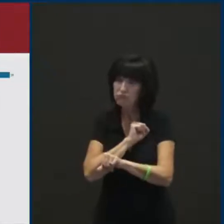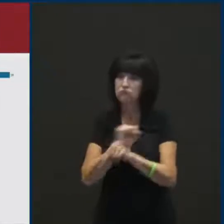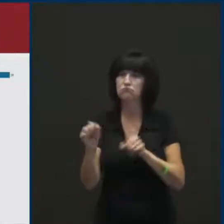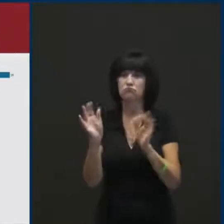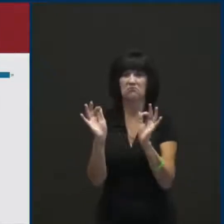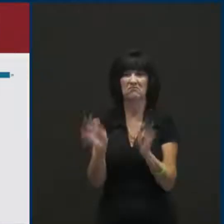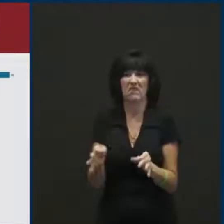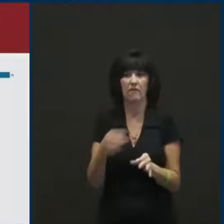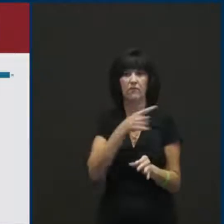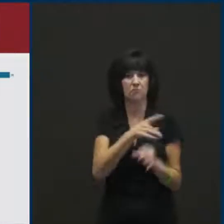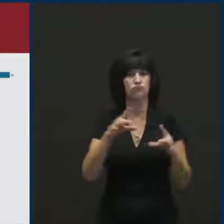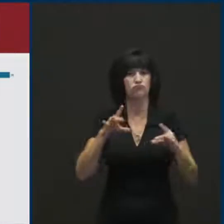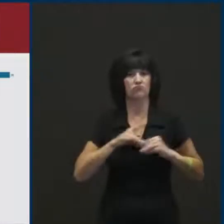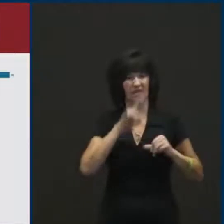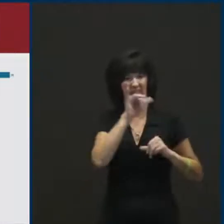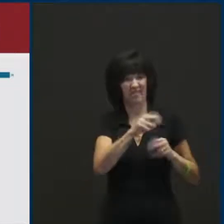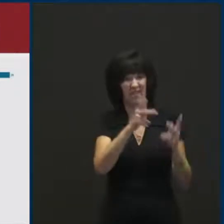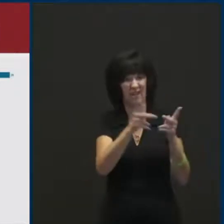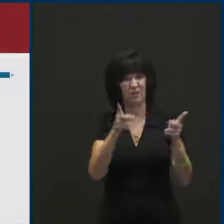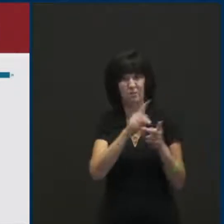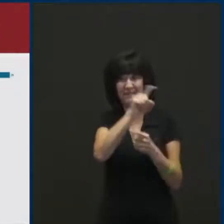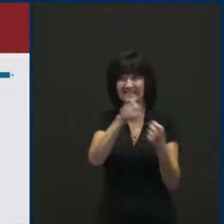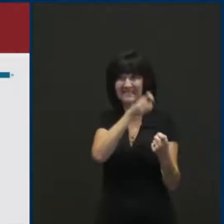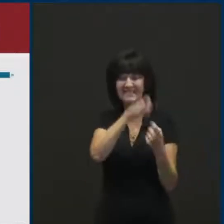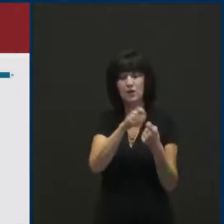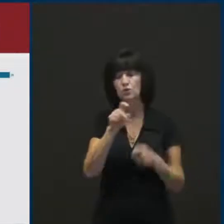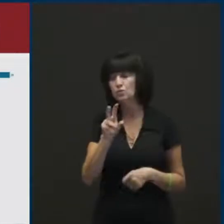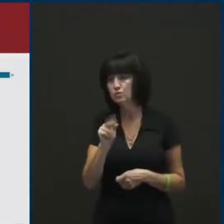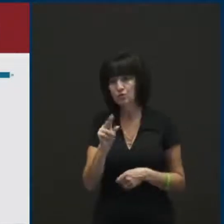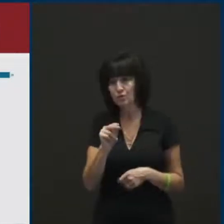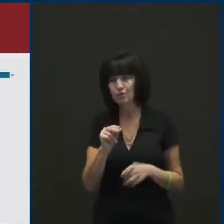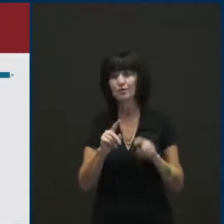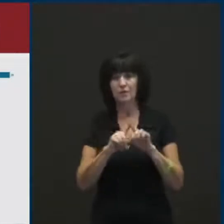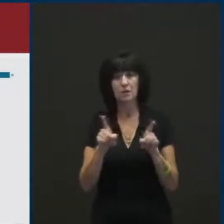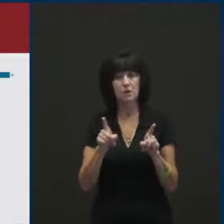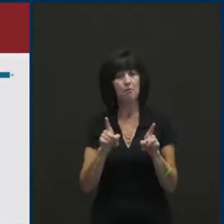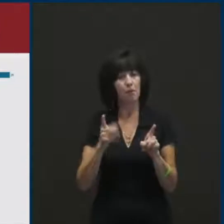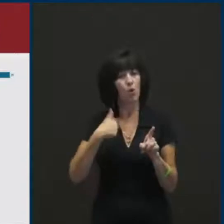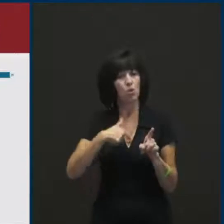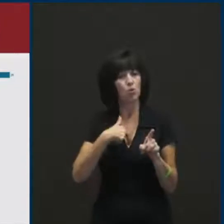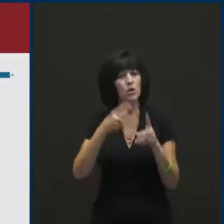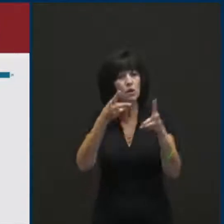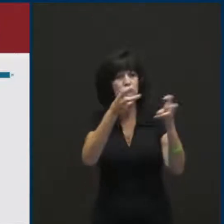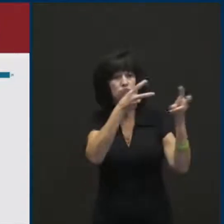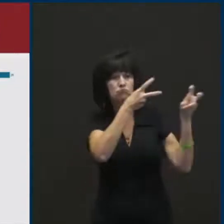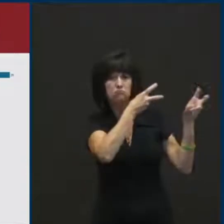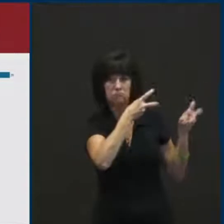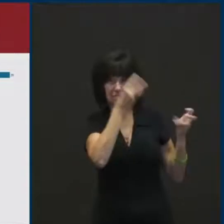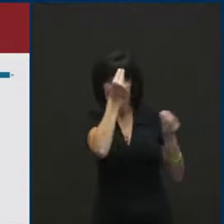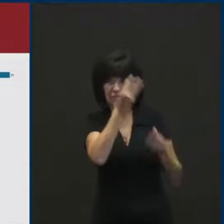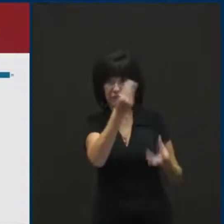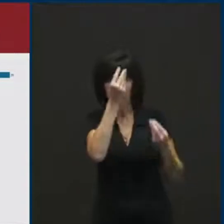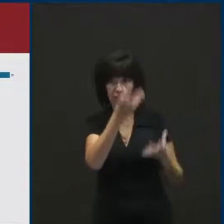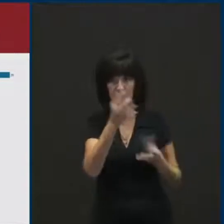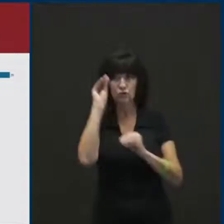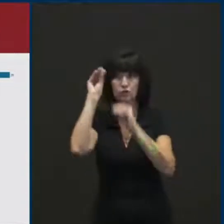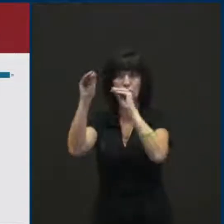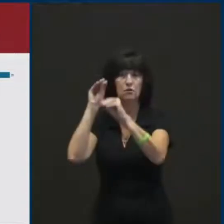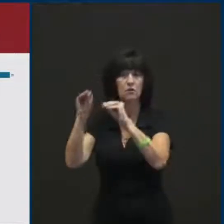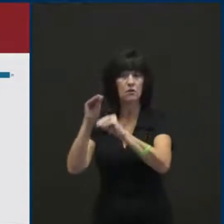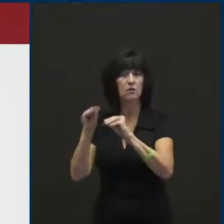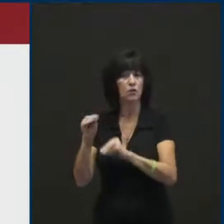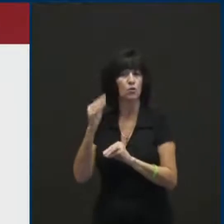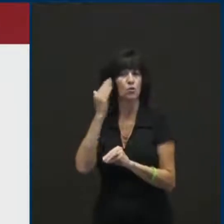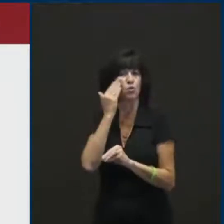them what high-risk settings that they had been to. And on the